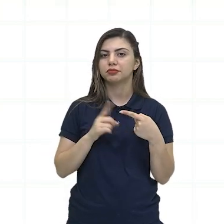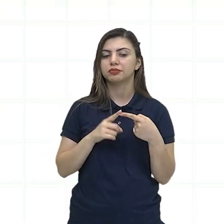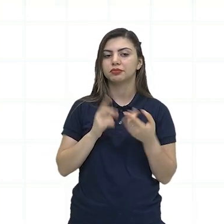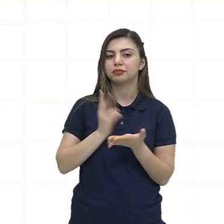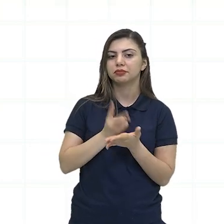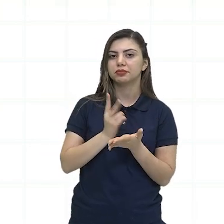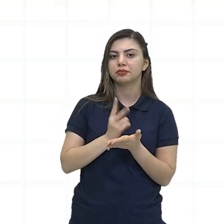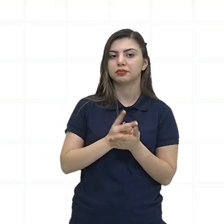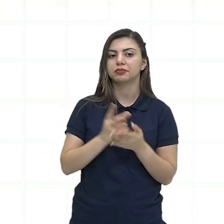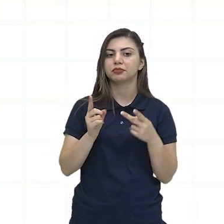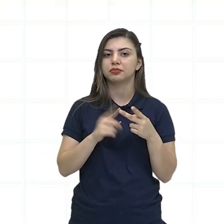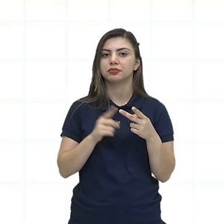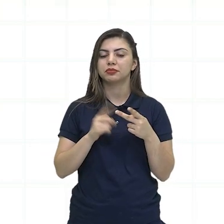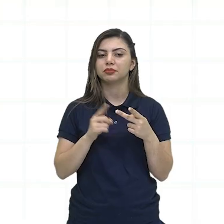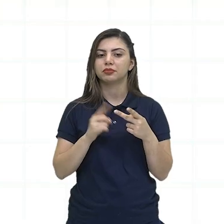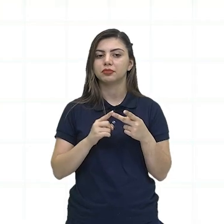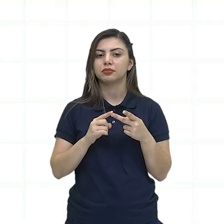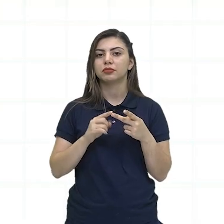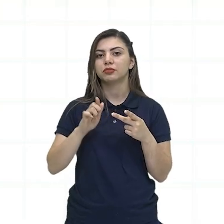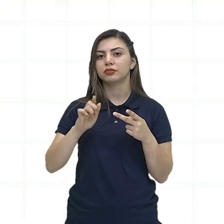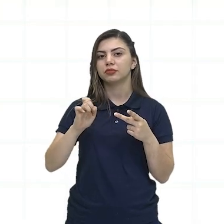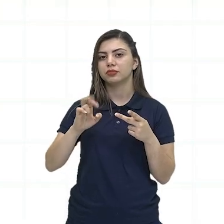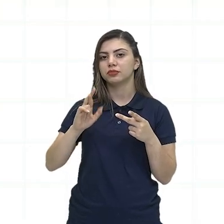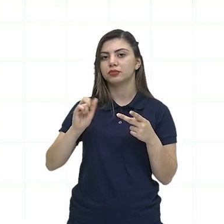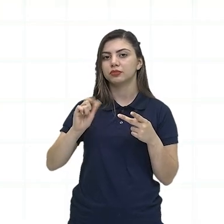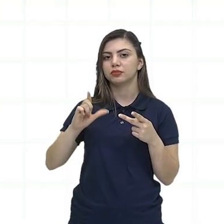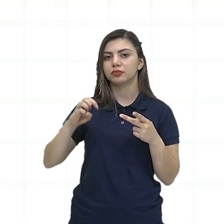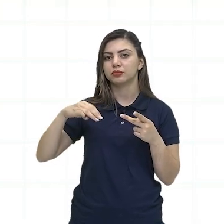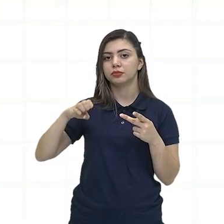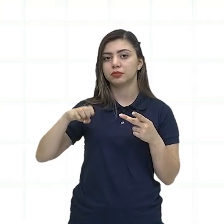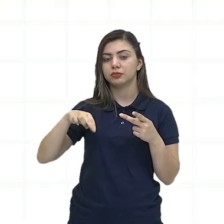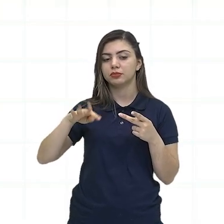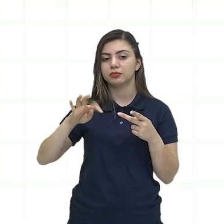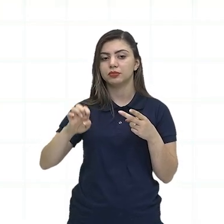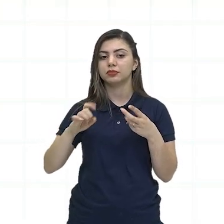sempre. Usually, geralmente. Often,